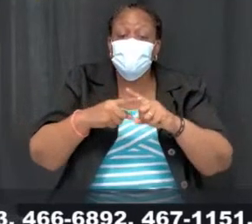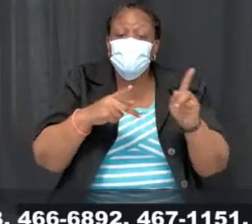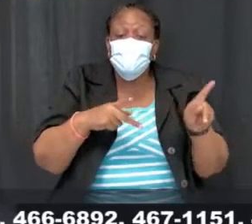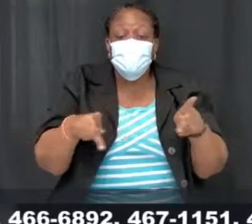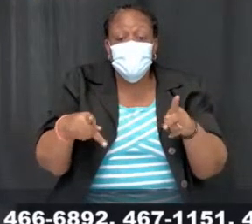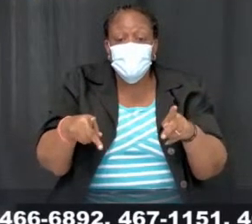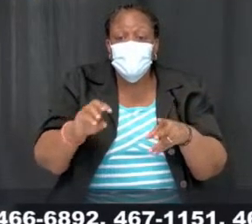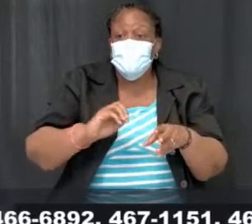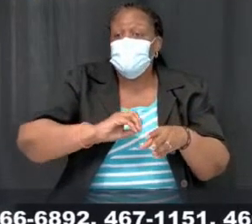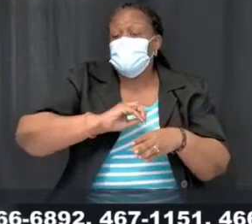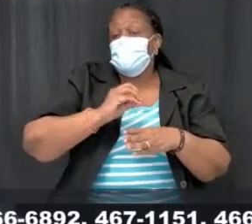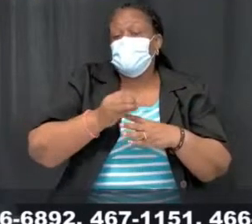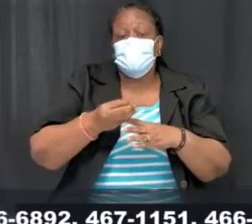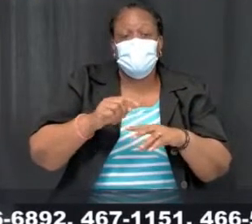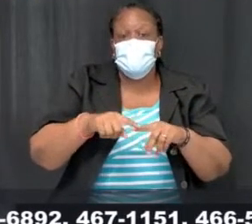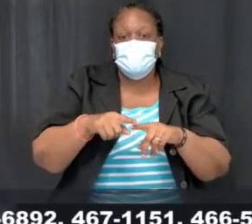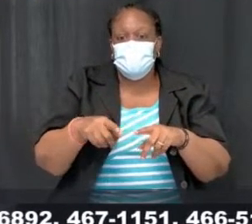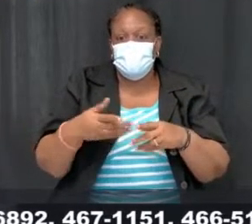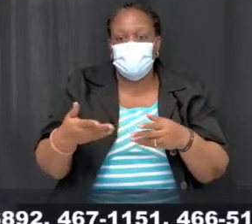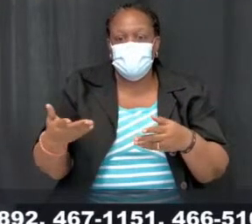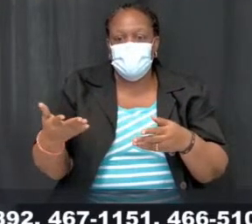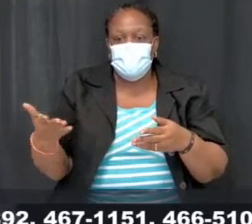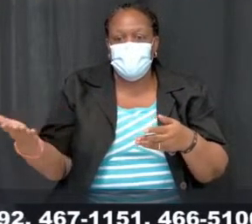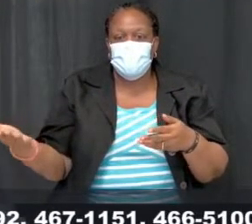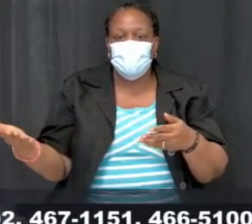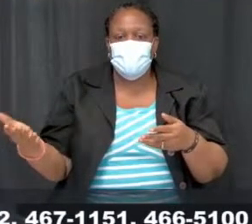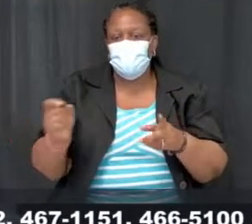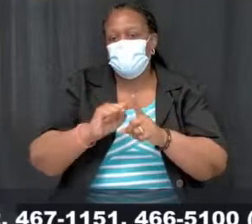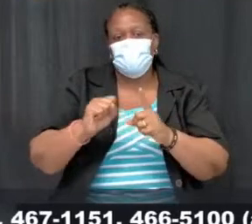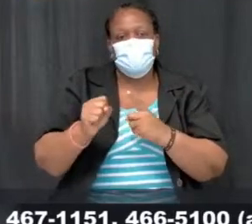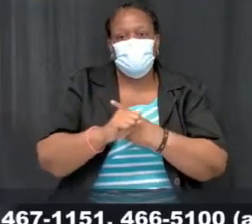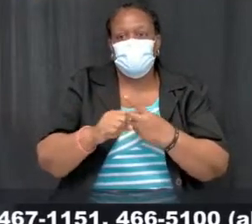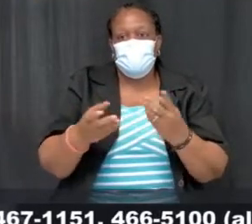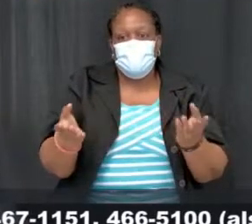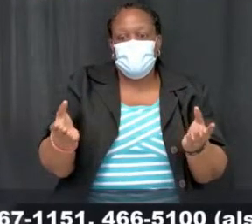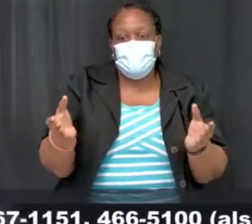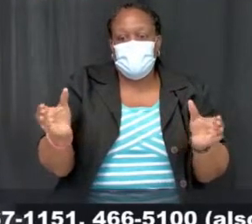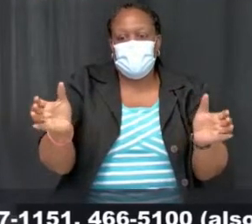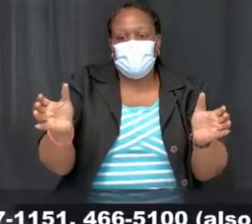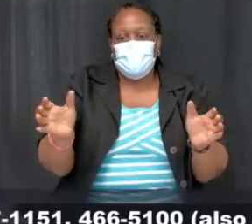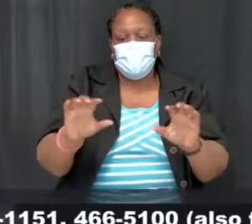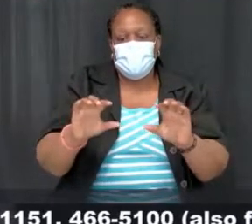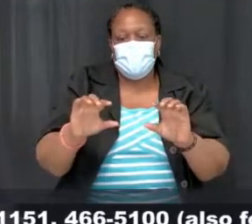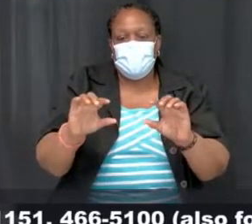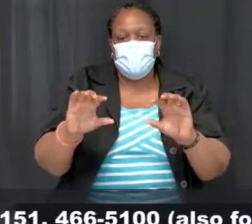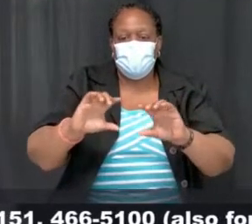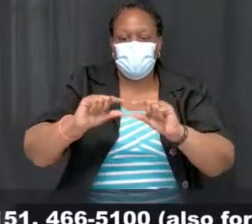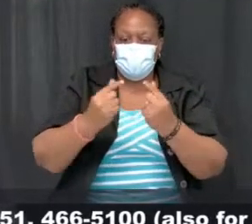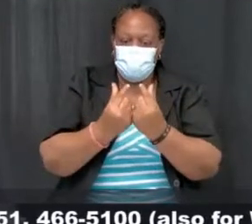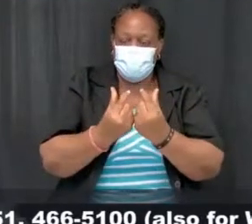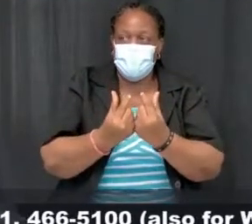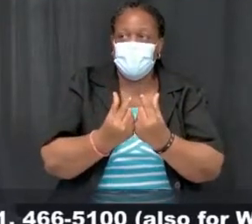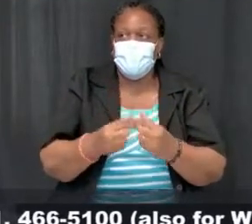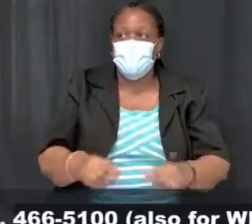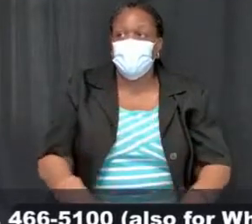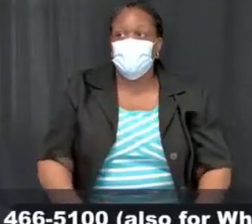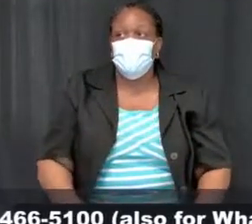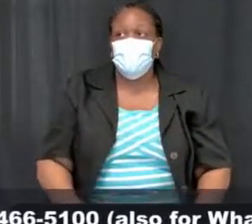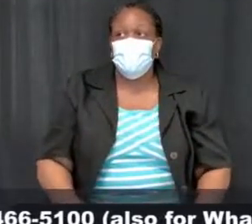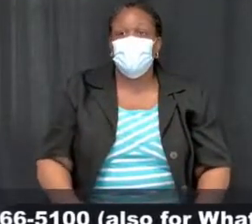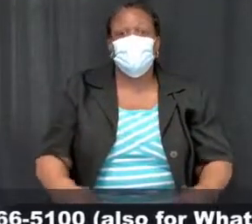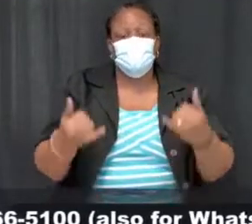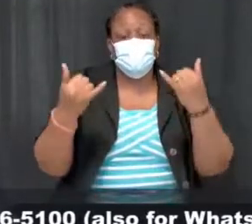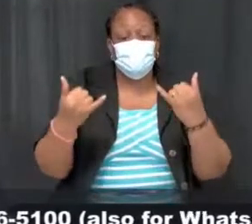of infection and spread among attendees. There are currently about 50 active cases